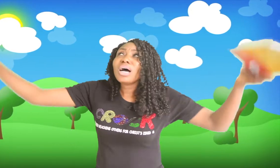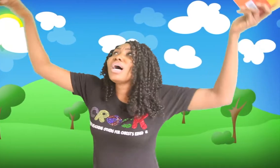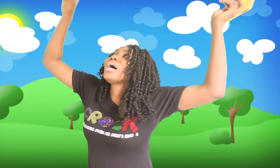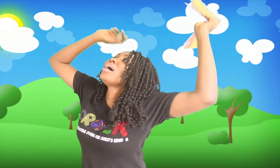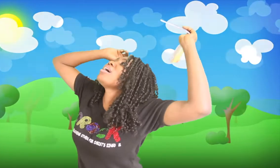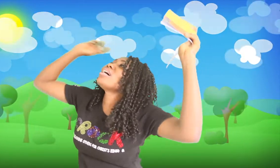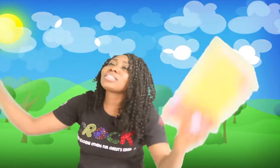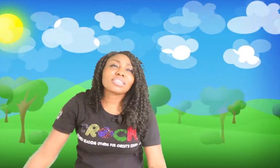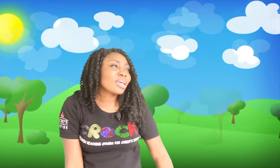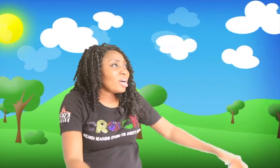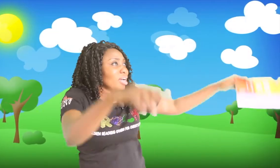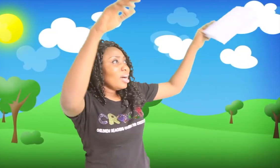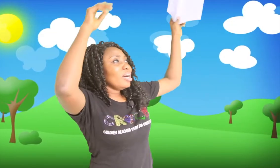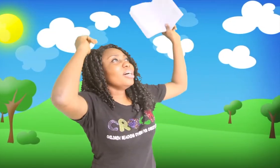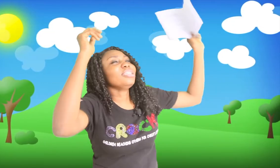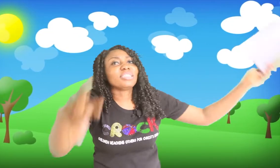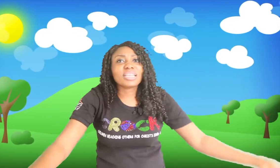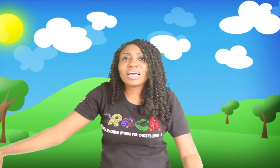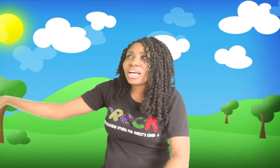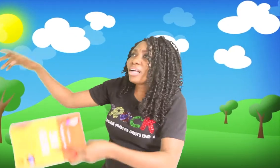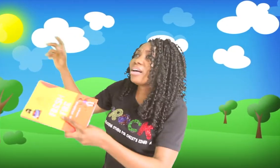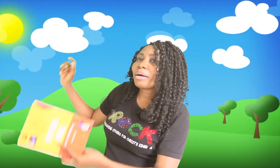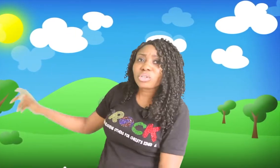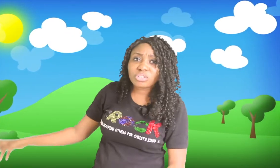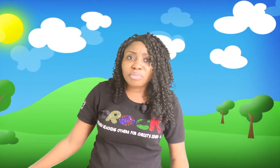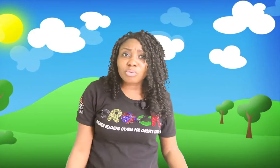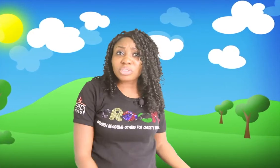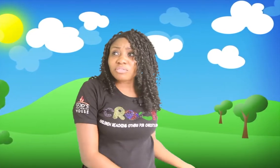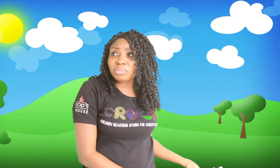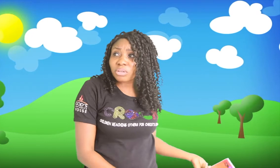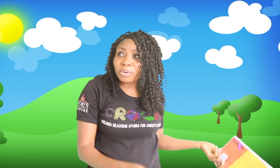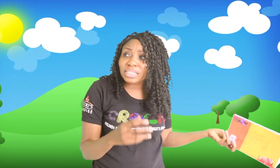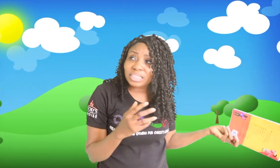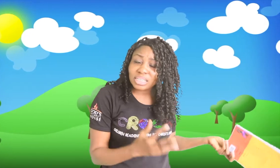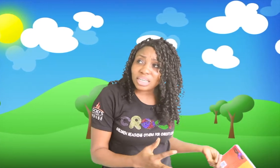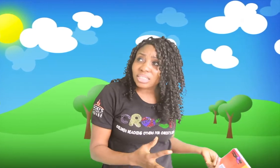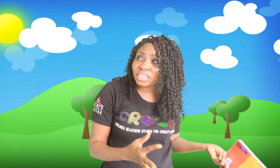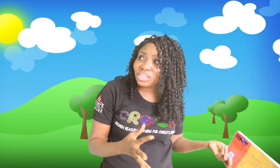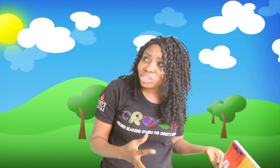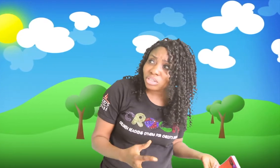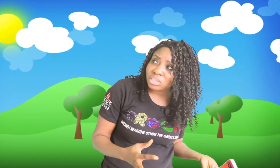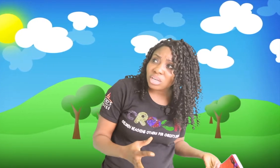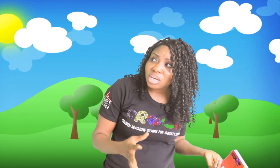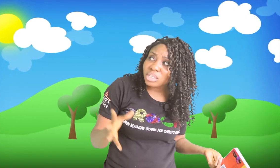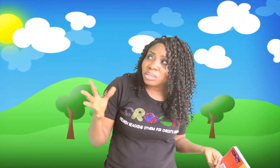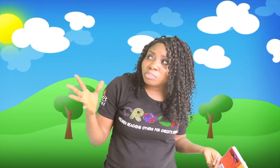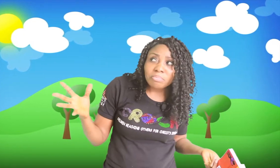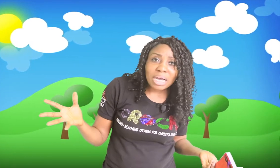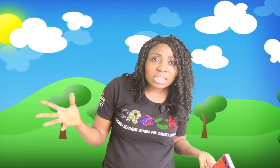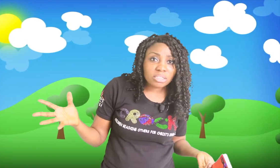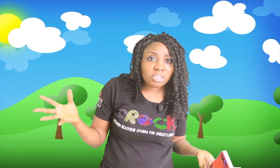house. She's gone. She's dead. I'm sure some people would even be surprised in their tears seeing Jesus.